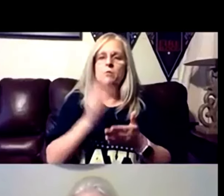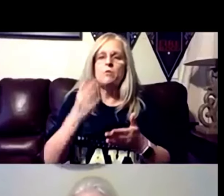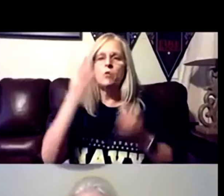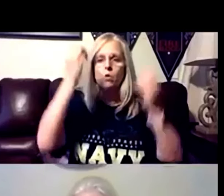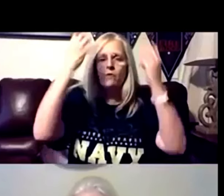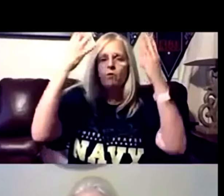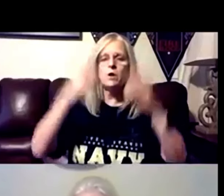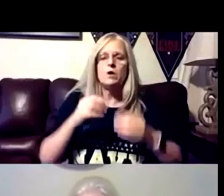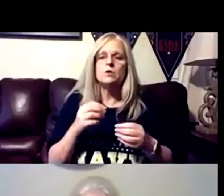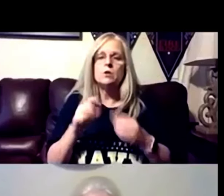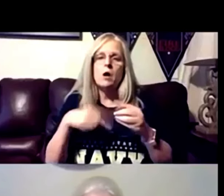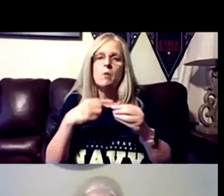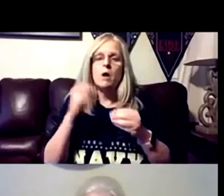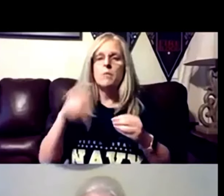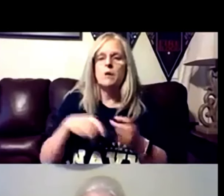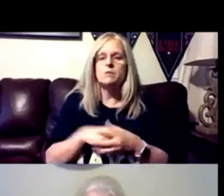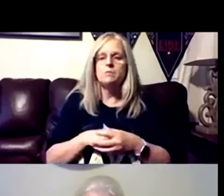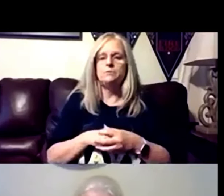ONPASSIVE.